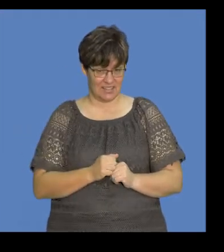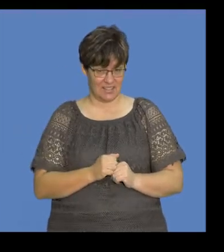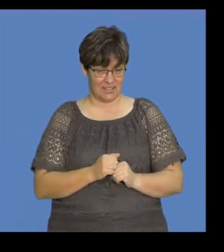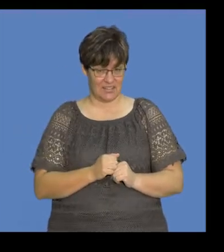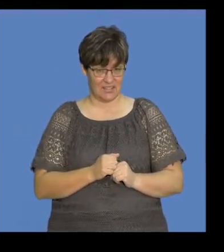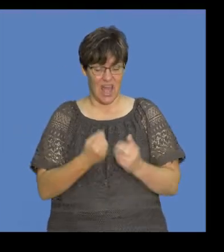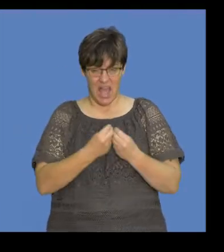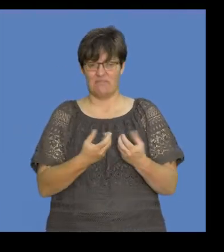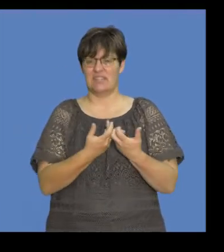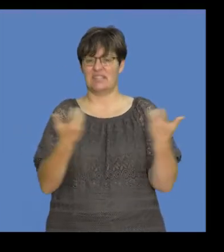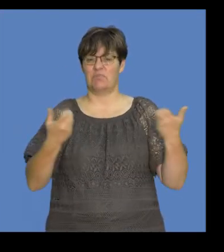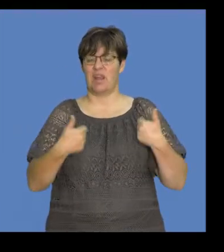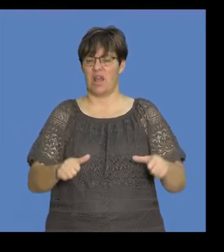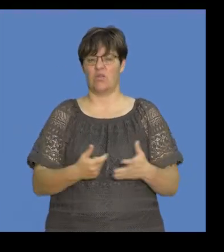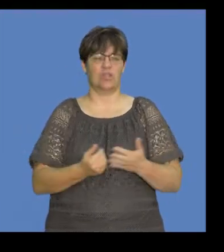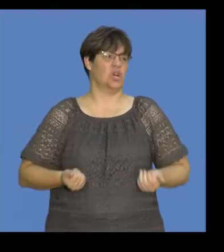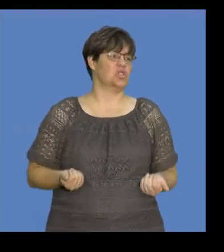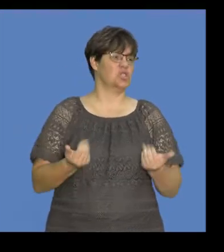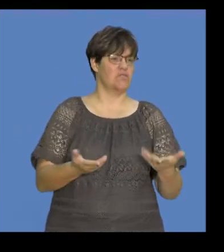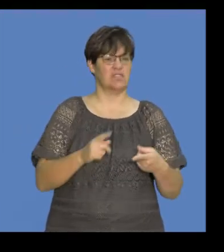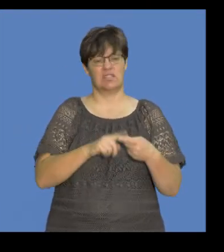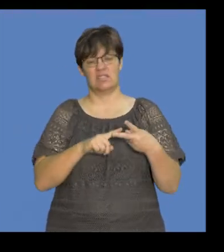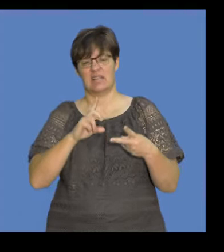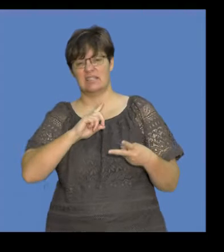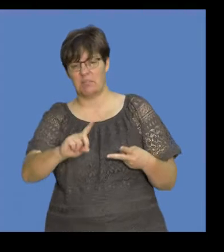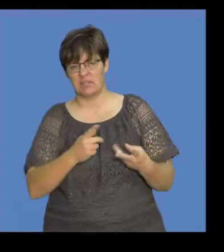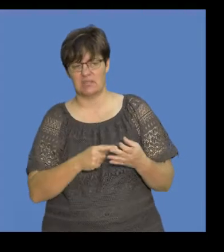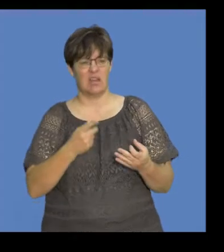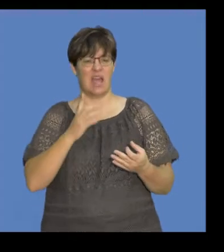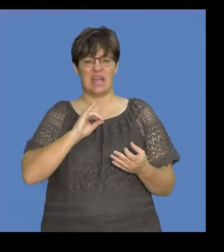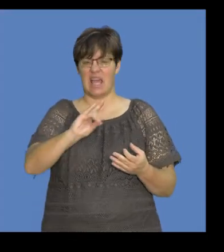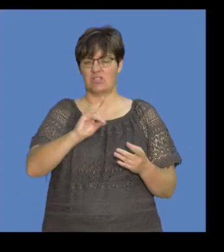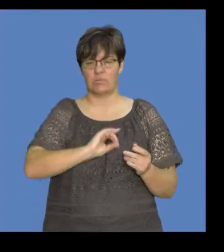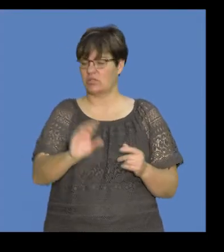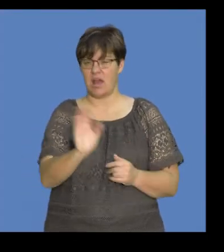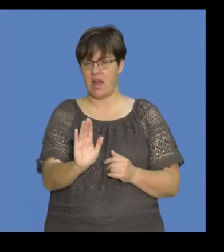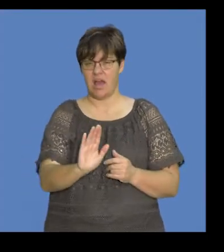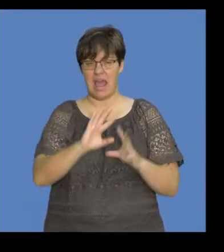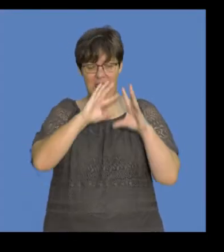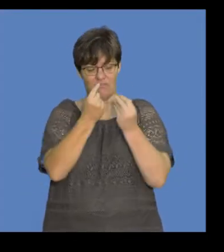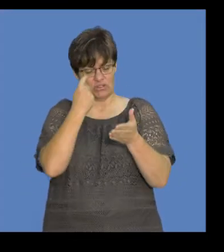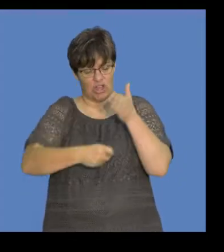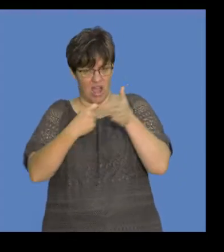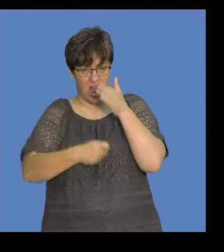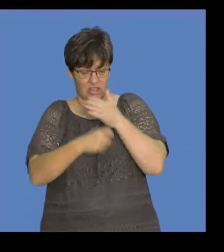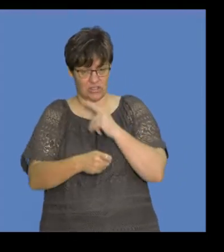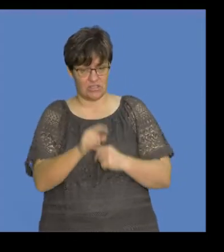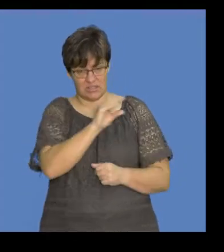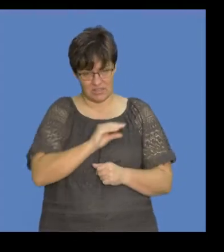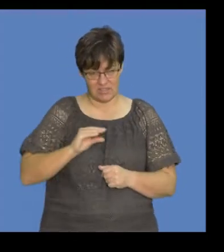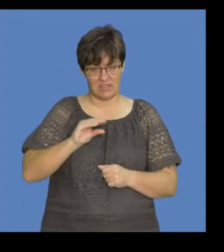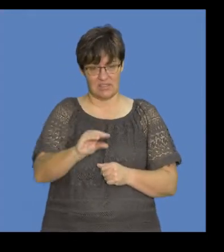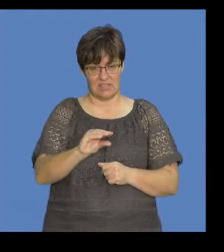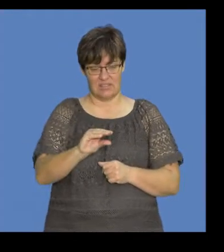separate accounts for service fees and debit entries and cash deposit. No, all of these charges would fall within